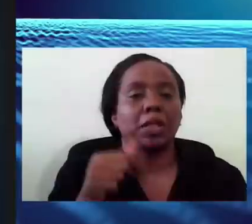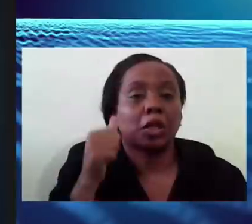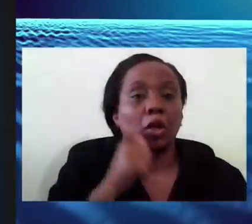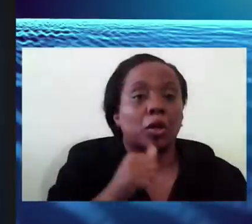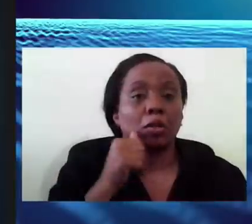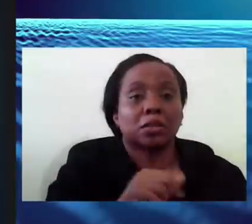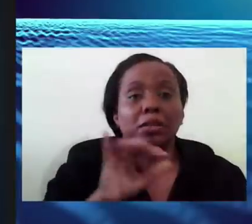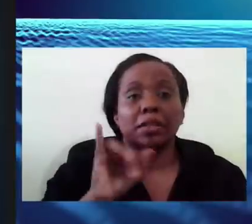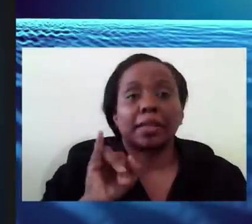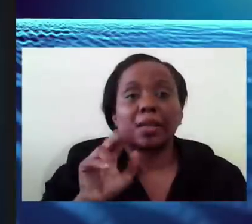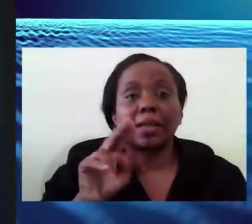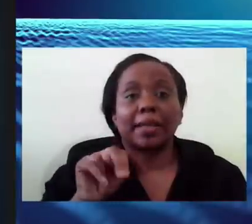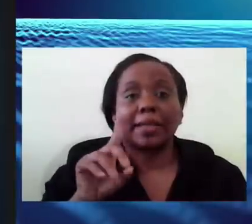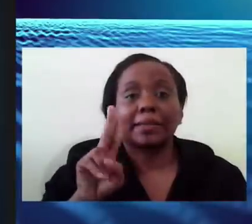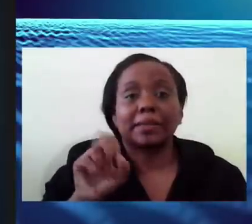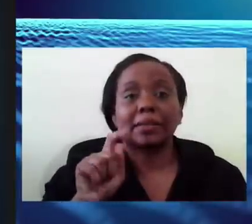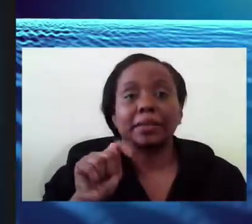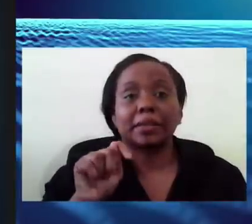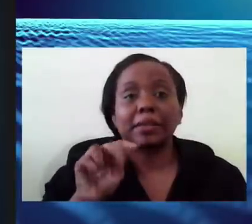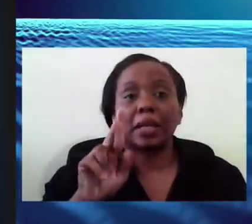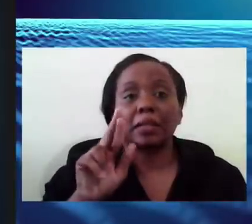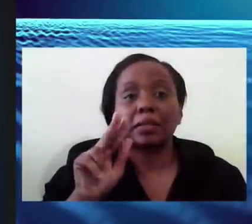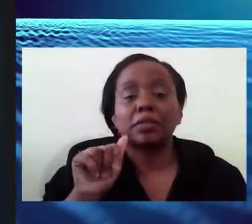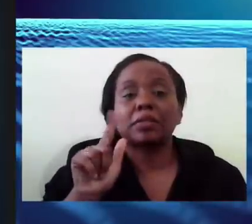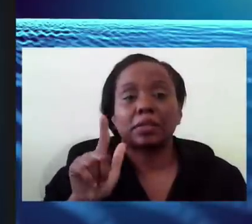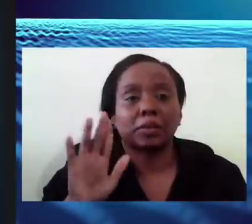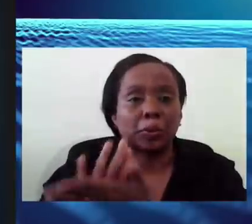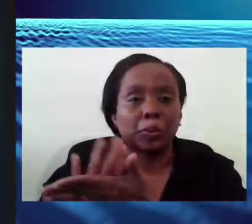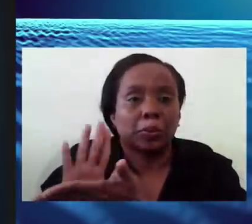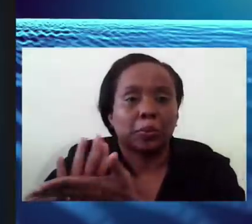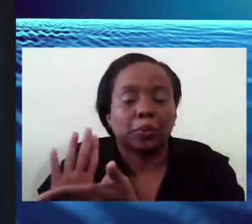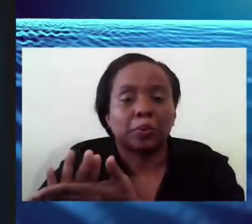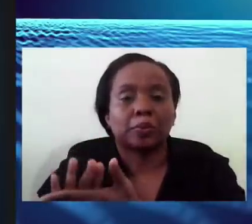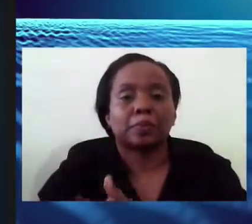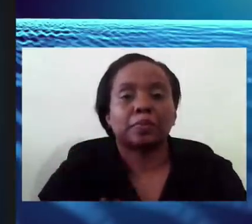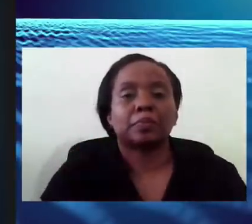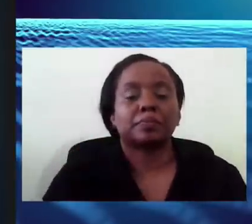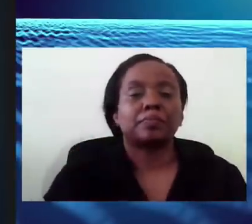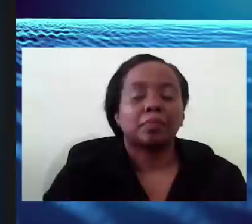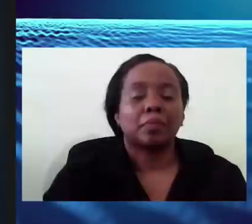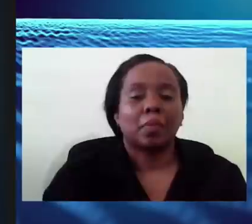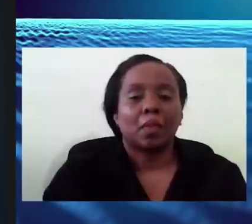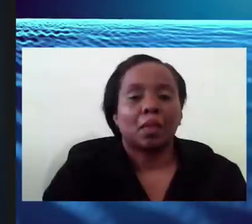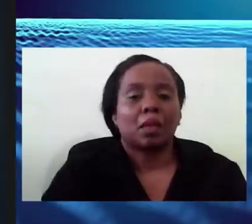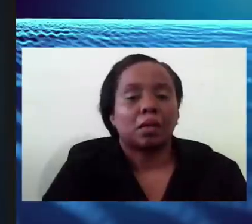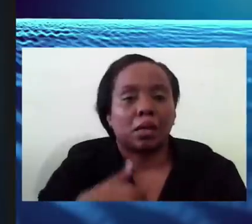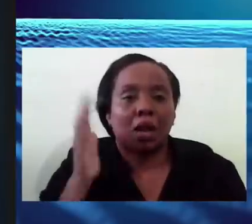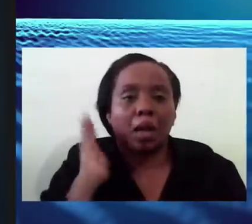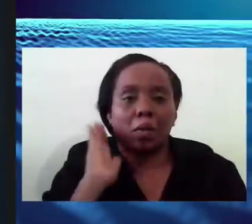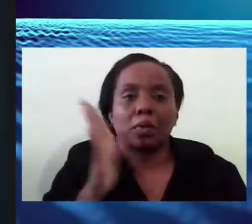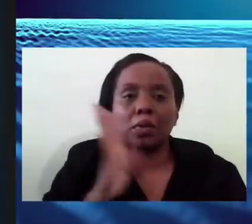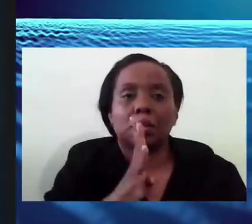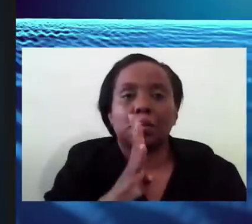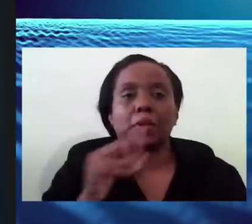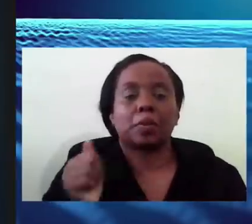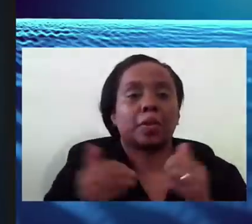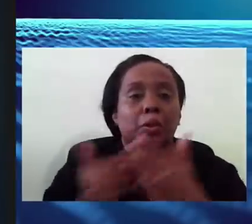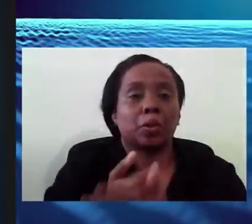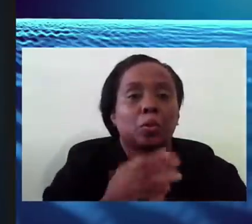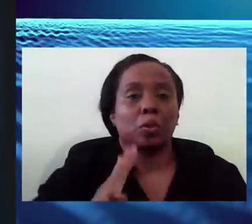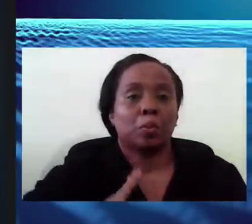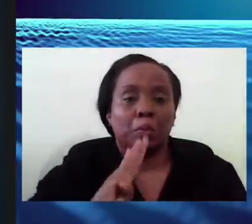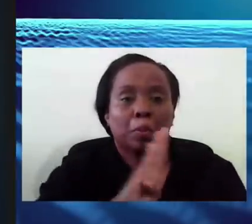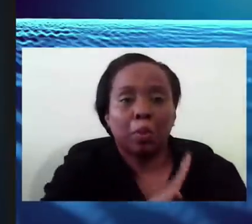GIS. I would like the opportunity as well to just speak with the new chairperson, speak with the board to